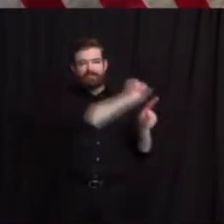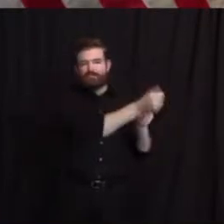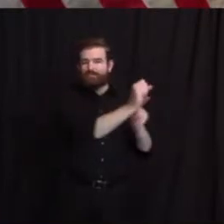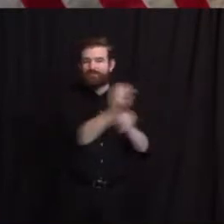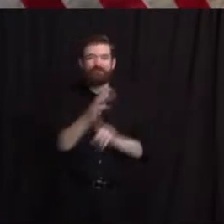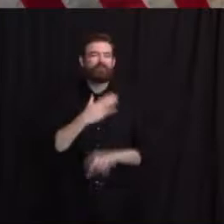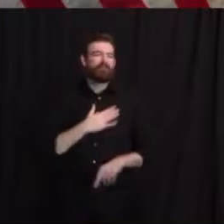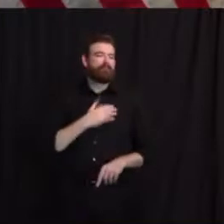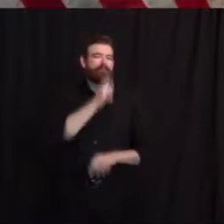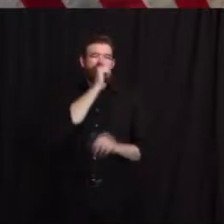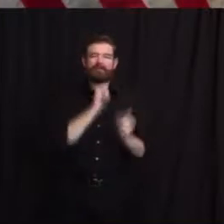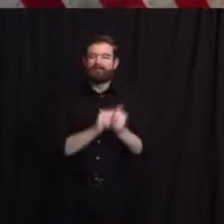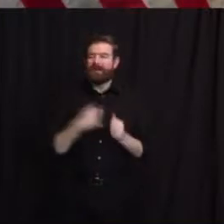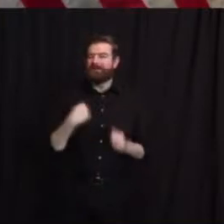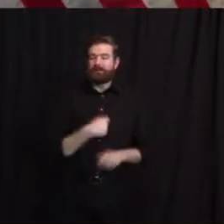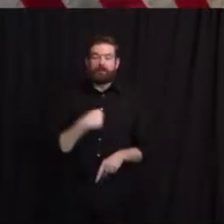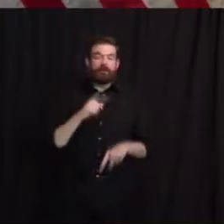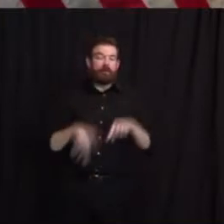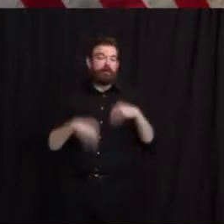it. Please.